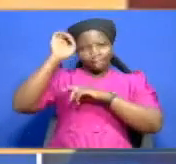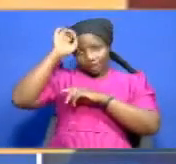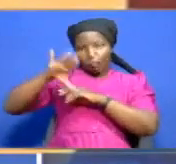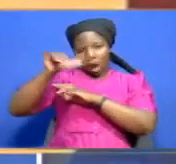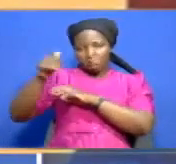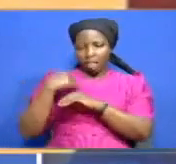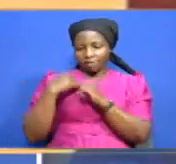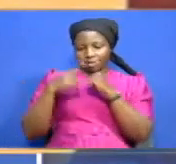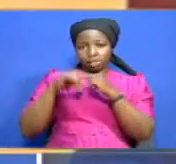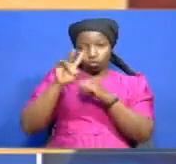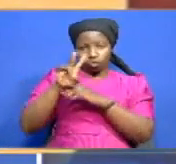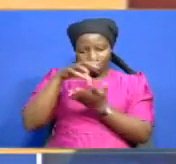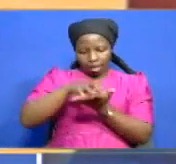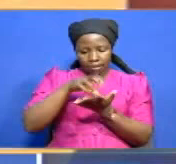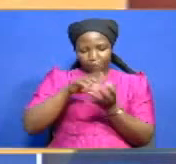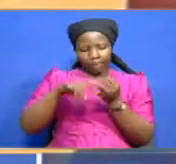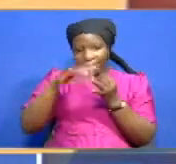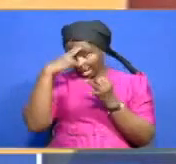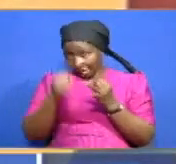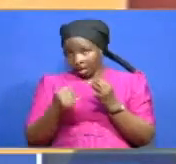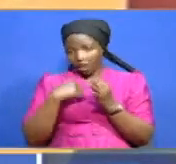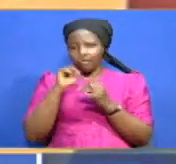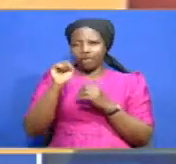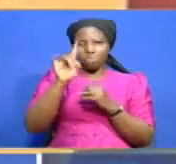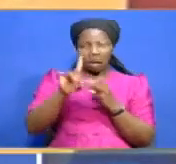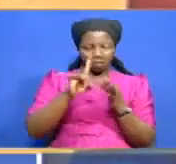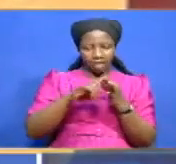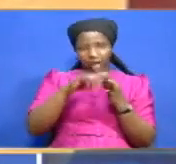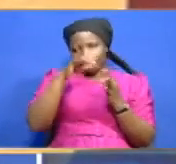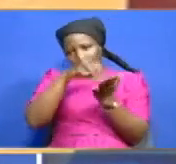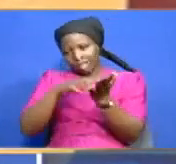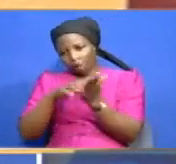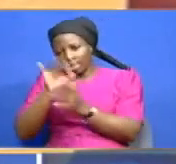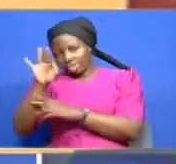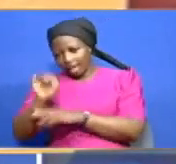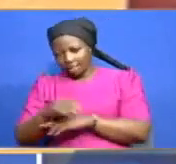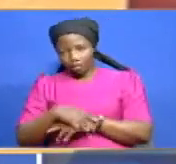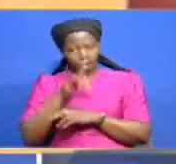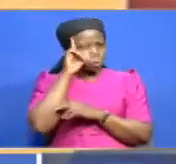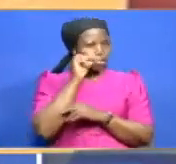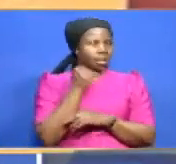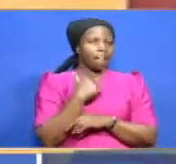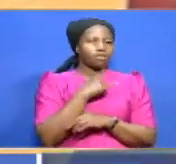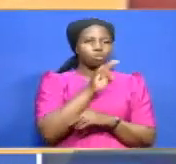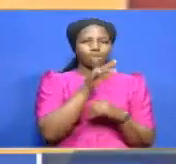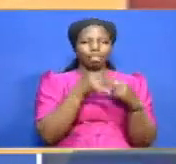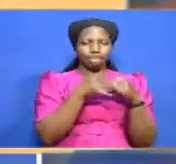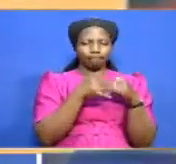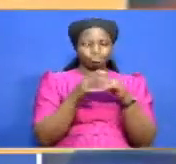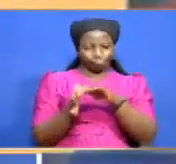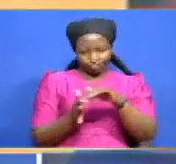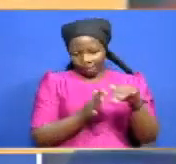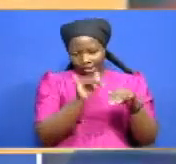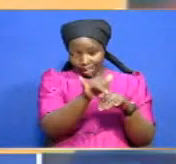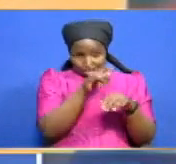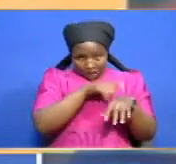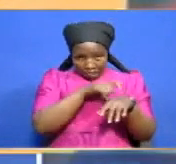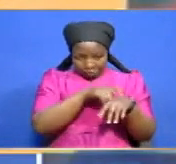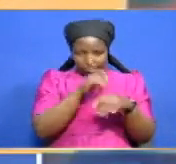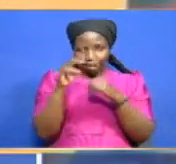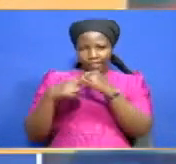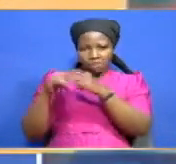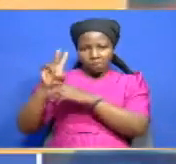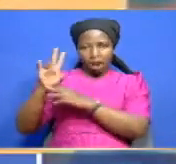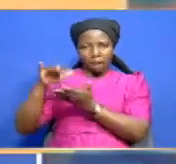62 cases, Kajiado 51, Machakos 30, while Mombasa had 28 cases. Within that period, 71